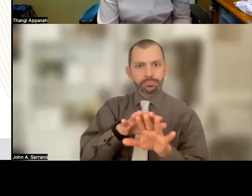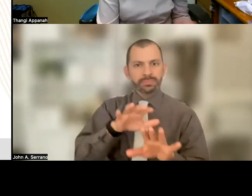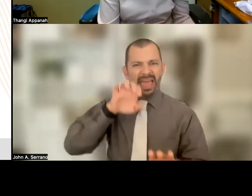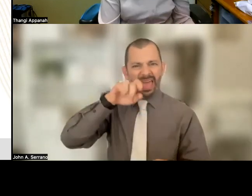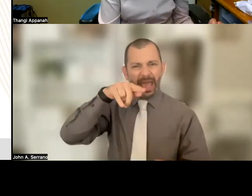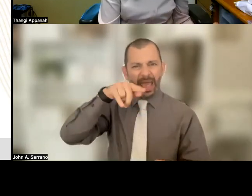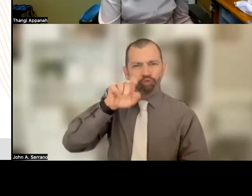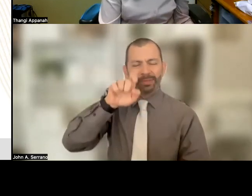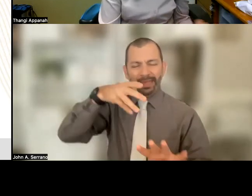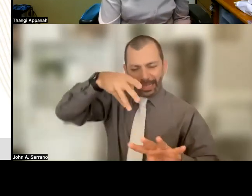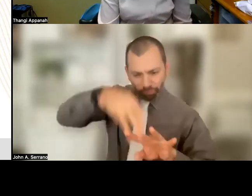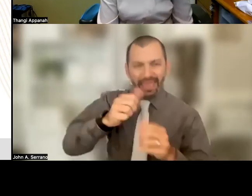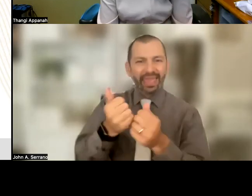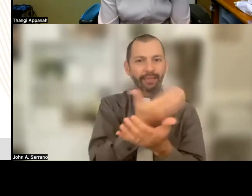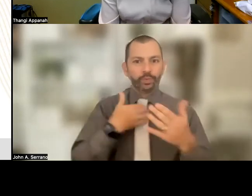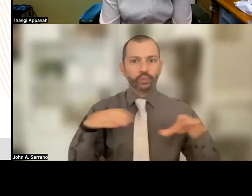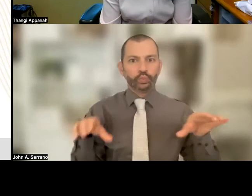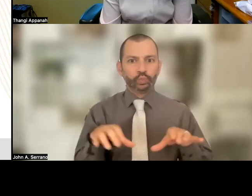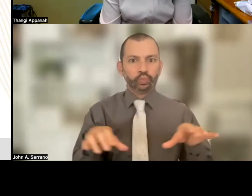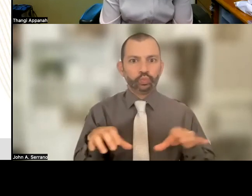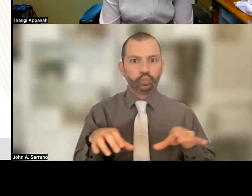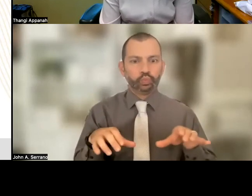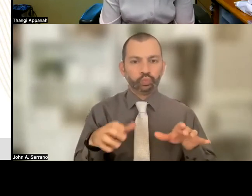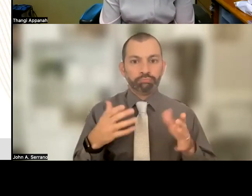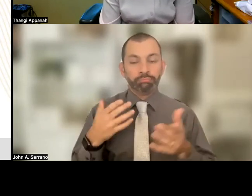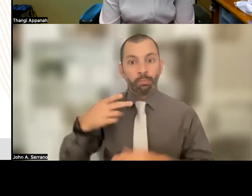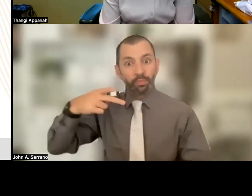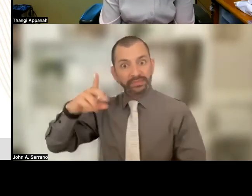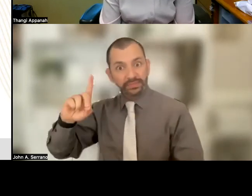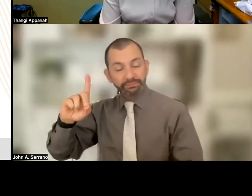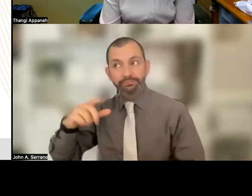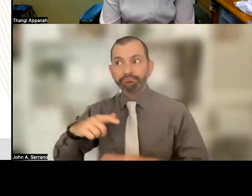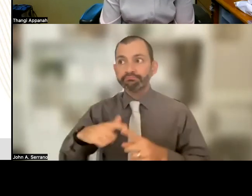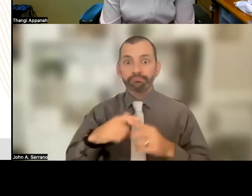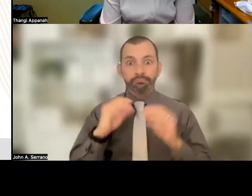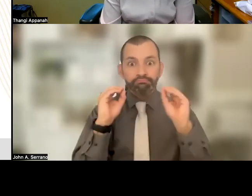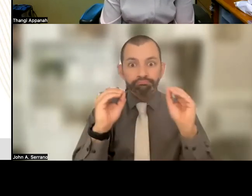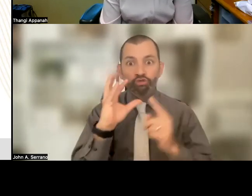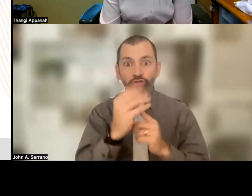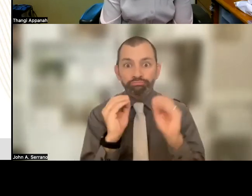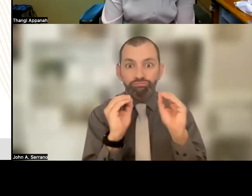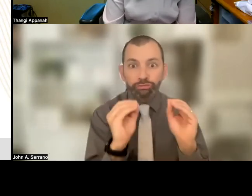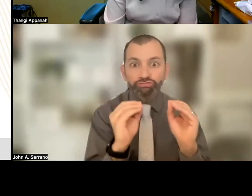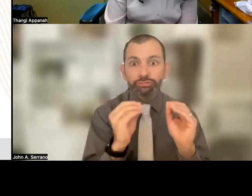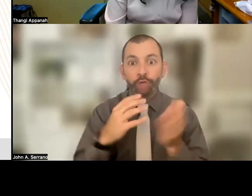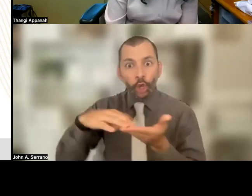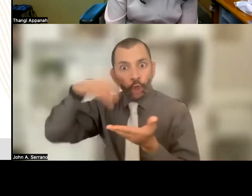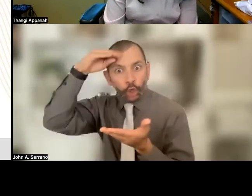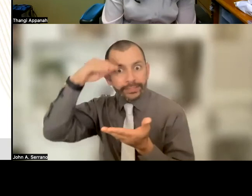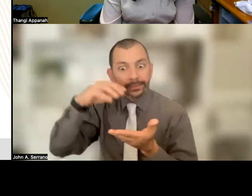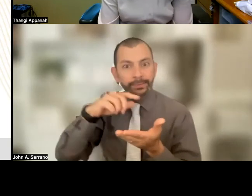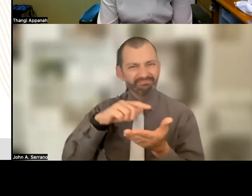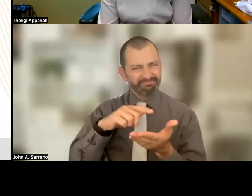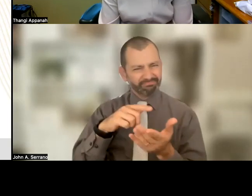We can't have any of these items stand alone. We need to have equity embedded in everything we do. Professional development,